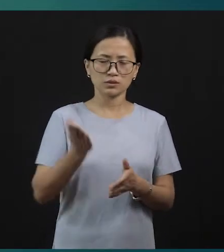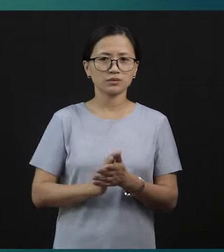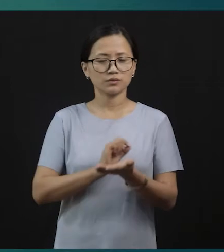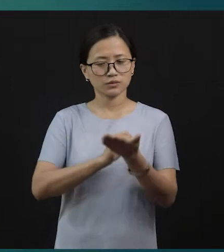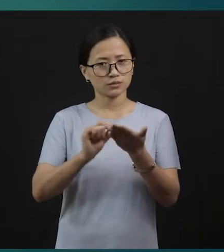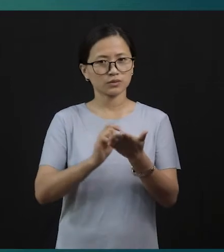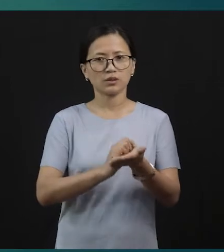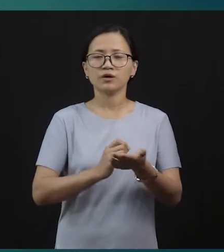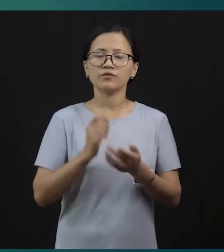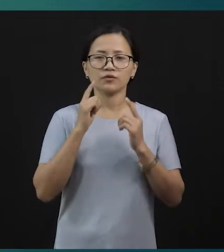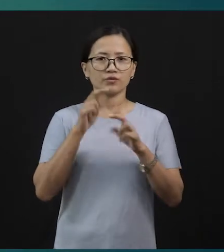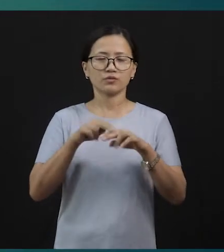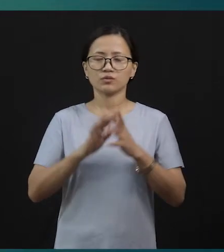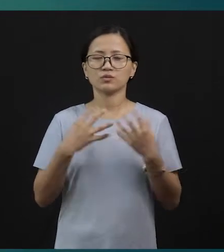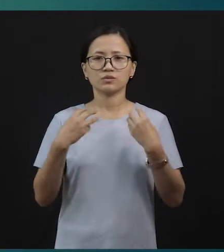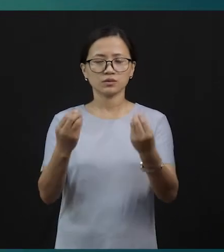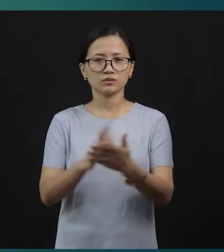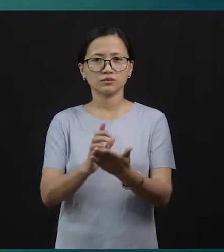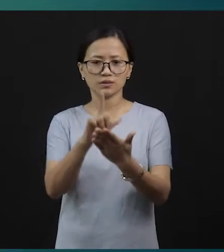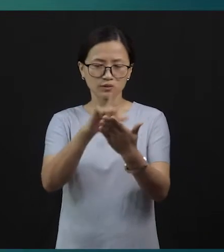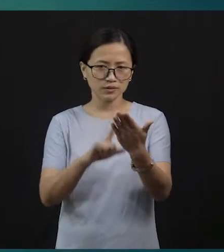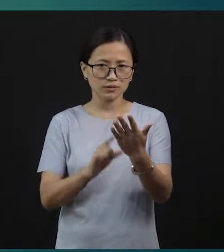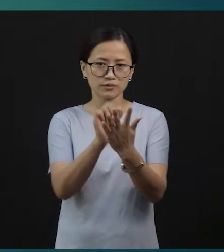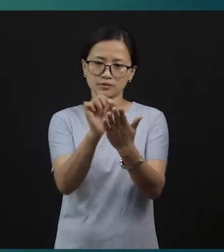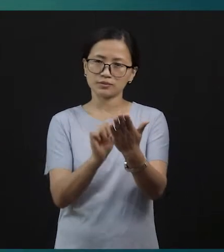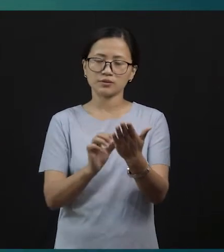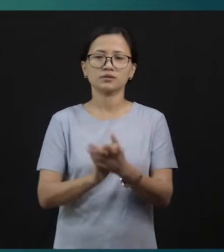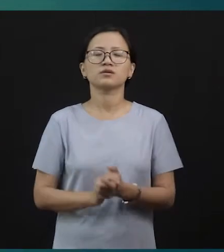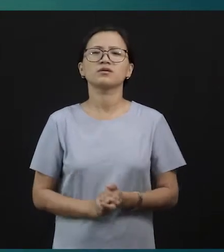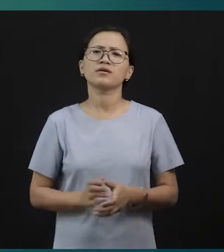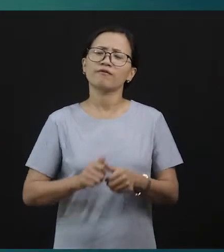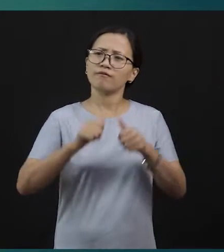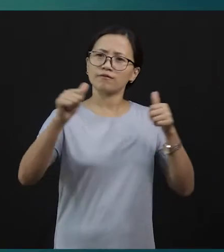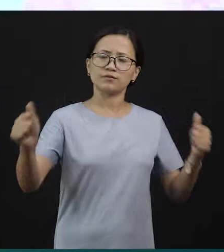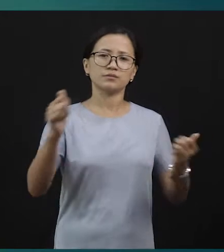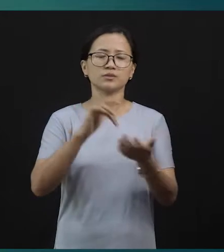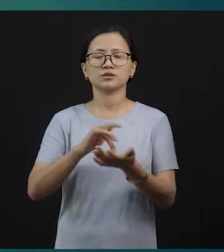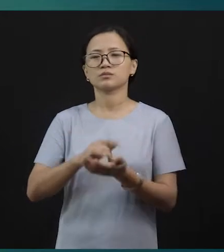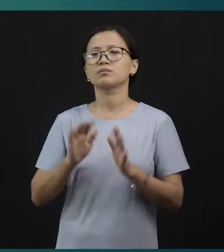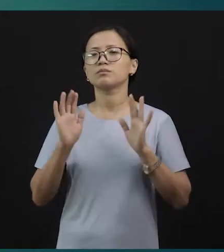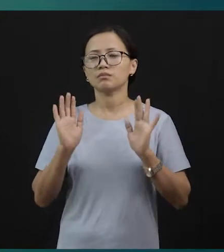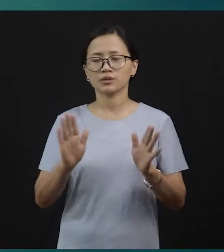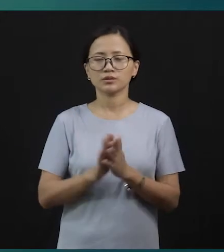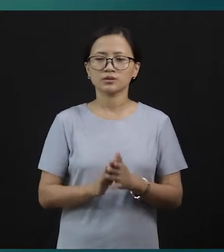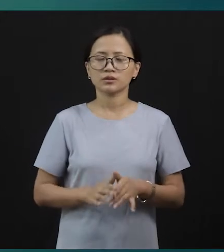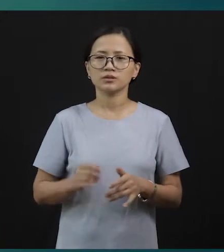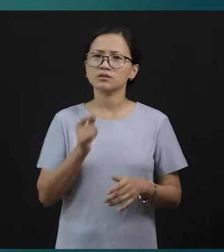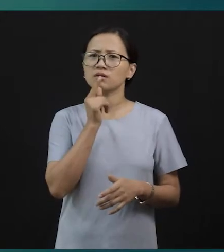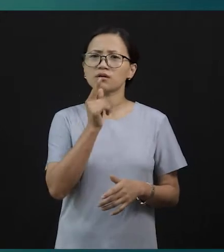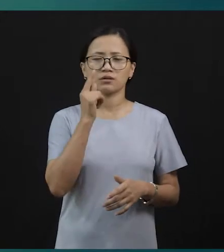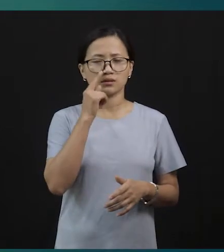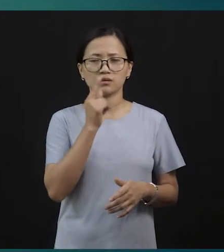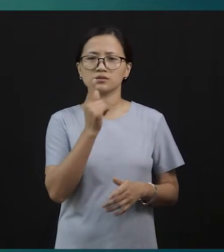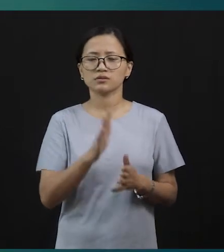to write a letter to someone, or it does not have to be in a faraway place, but imagine that your auntie lives in Dimapur and you